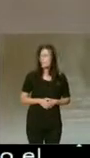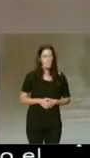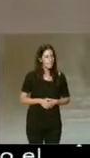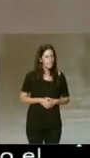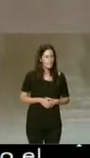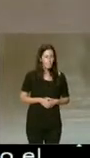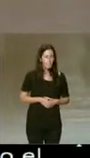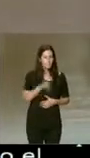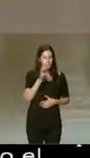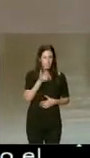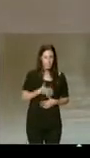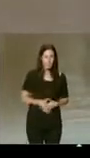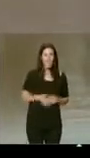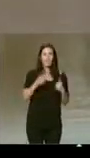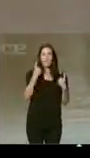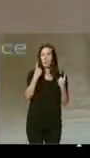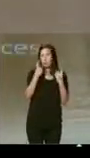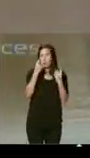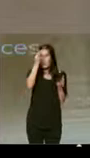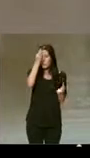led us to choose this title.